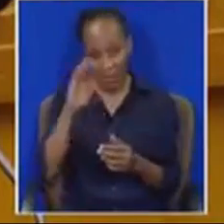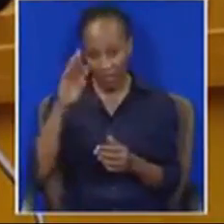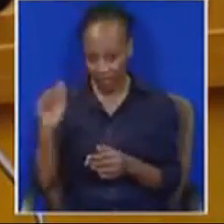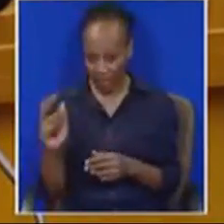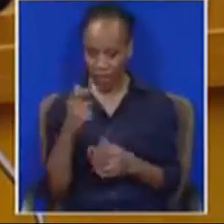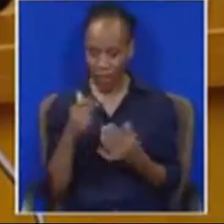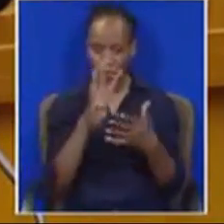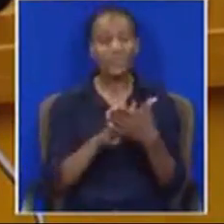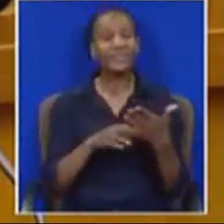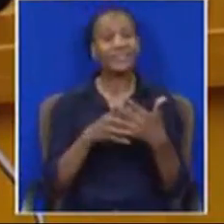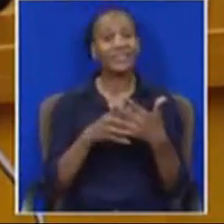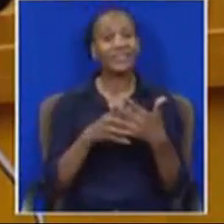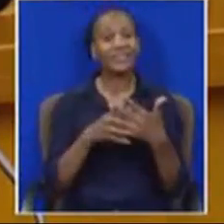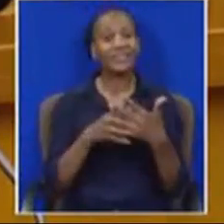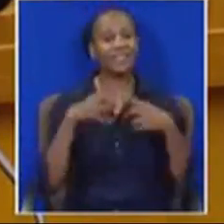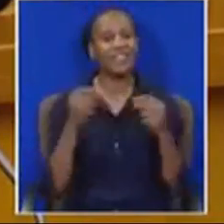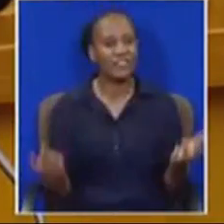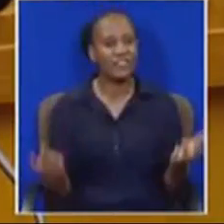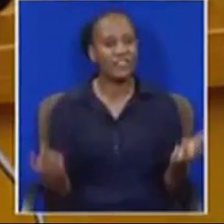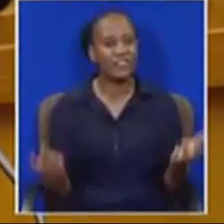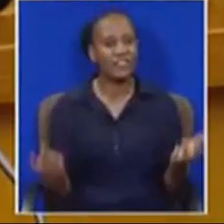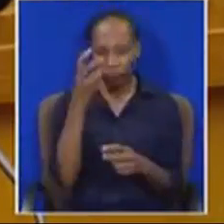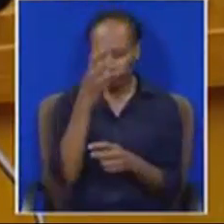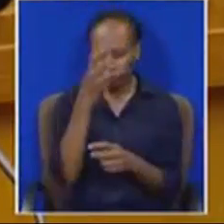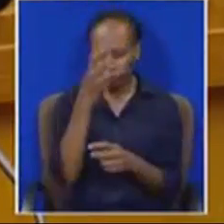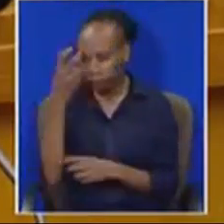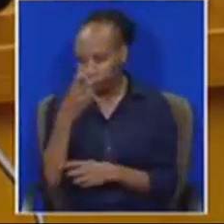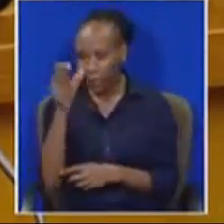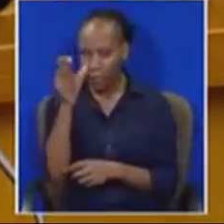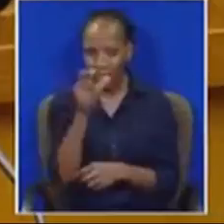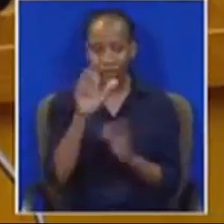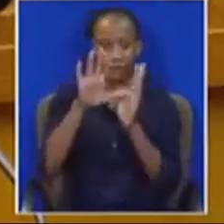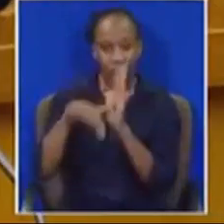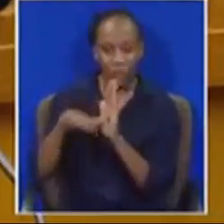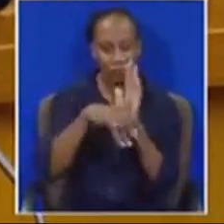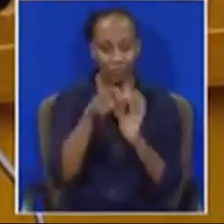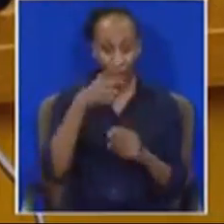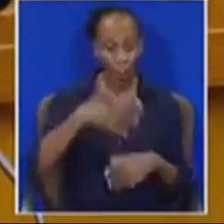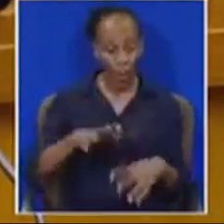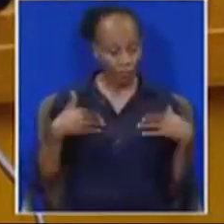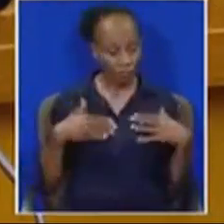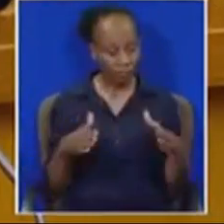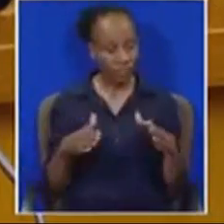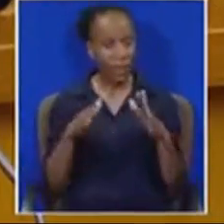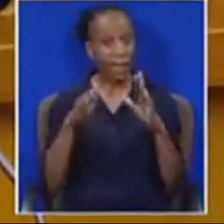scheme to develop and fund entrepreneurs with disabilities called